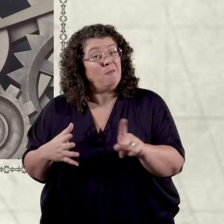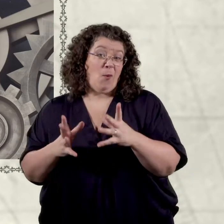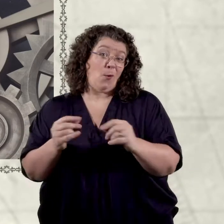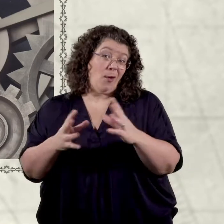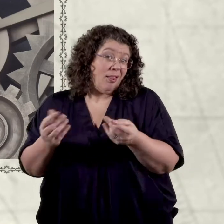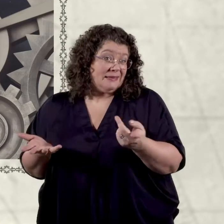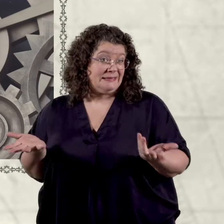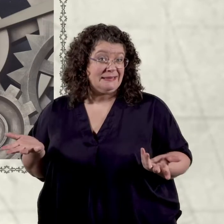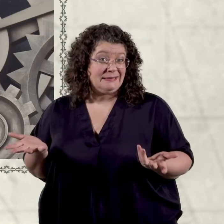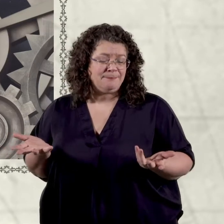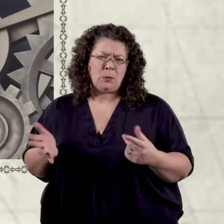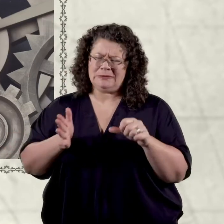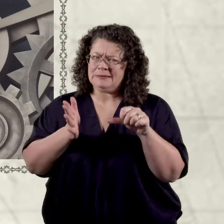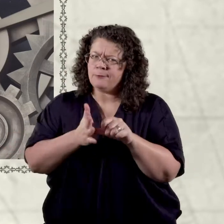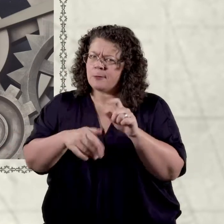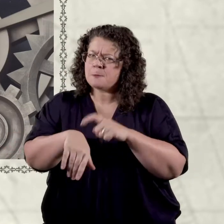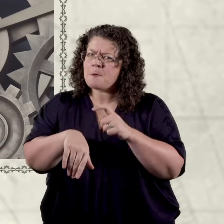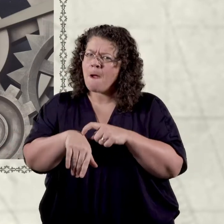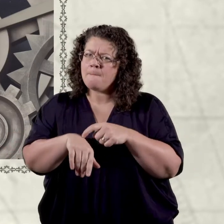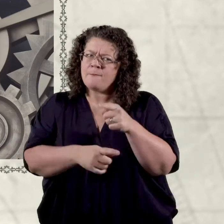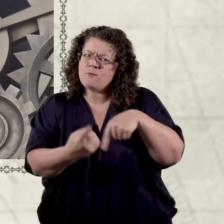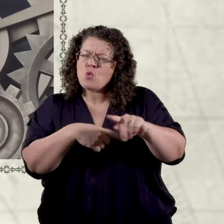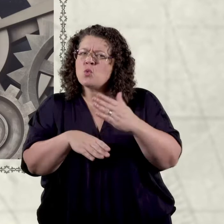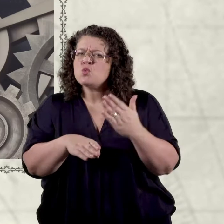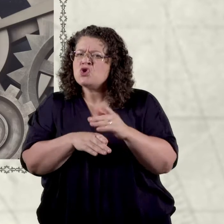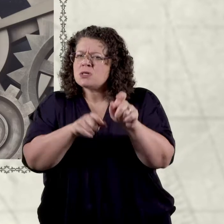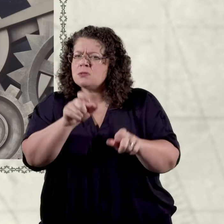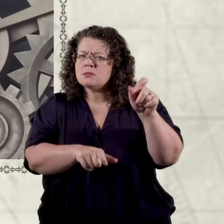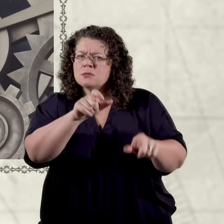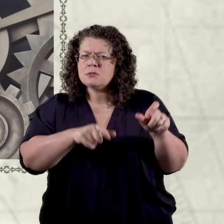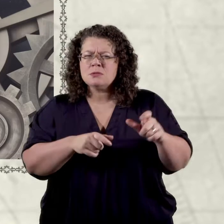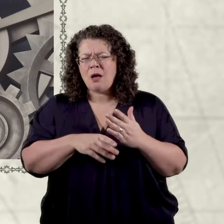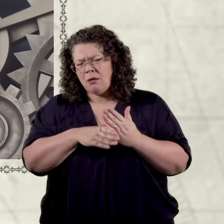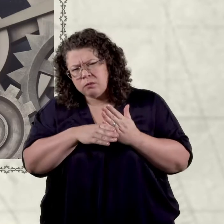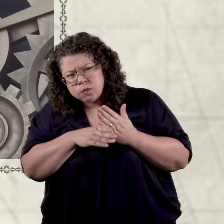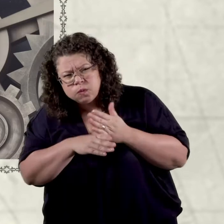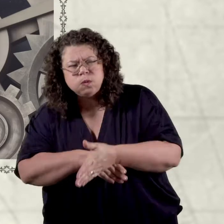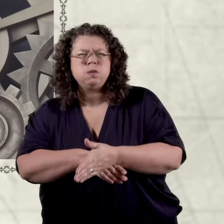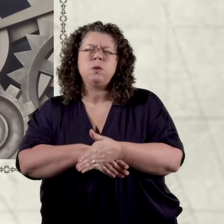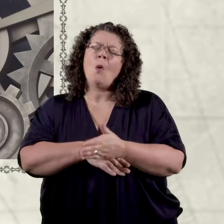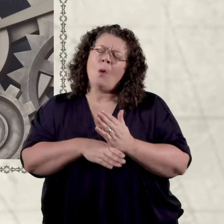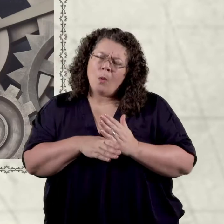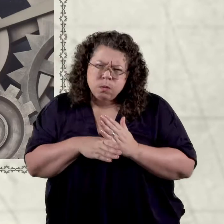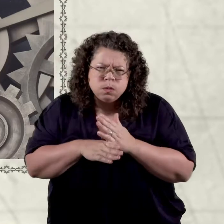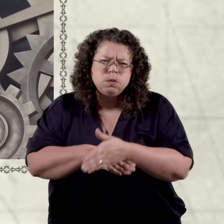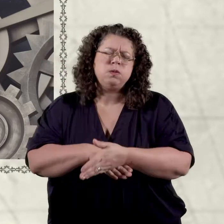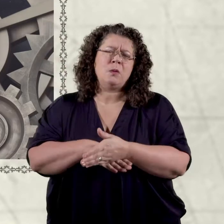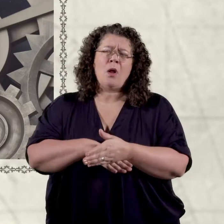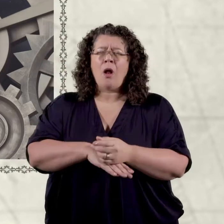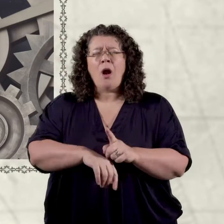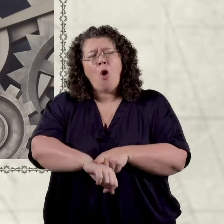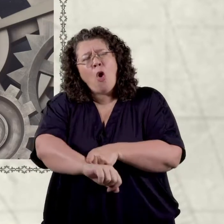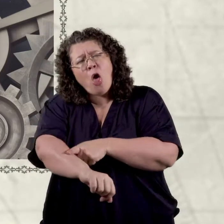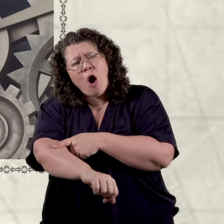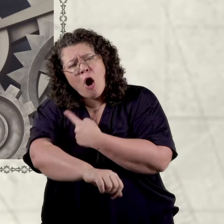course. But it was a difficult time for workers. Heavy work,